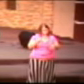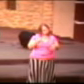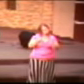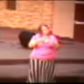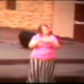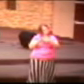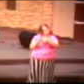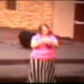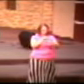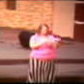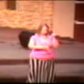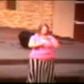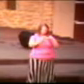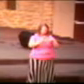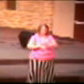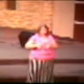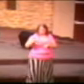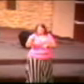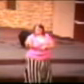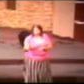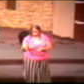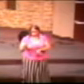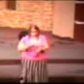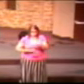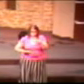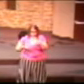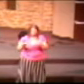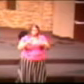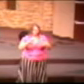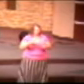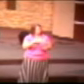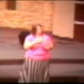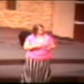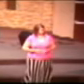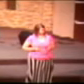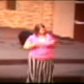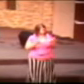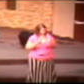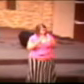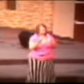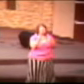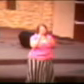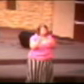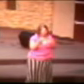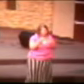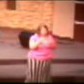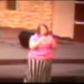another. We give to one another. We survive because of each other.